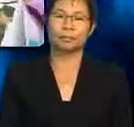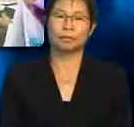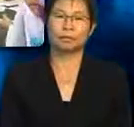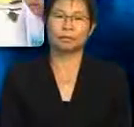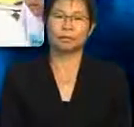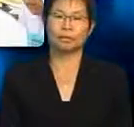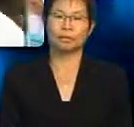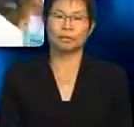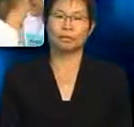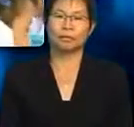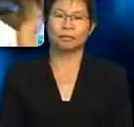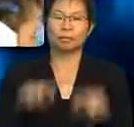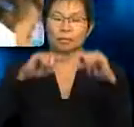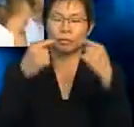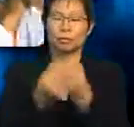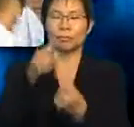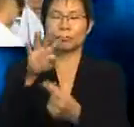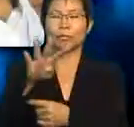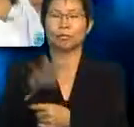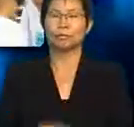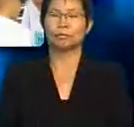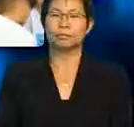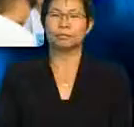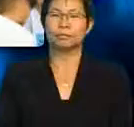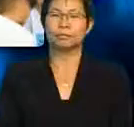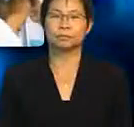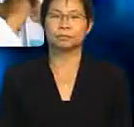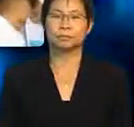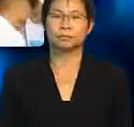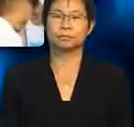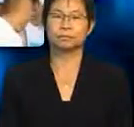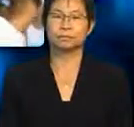Group 3. Group 4.